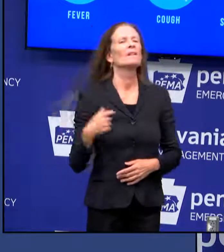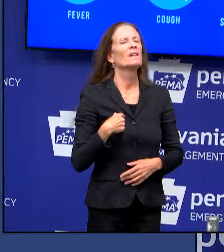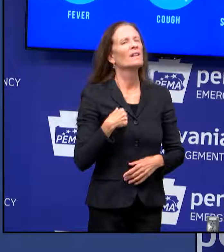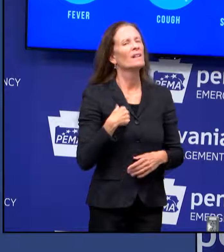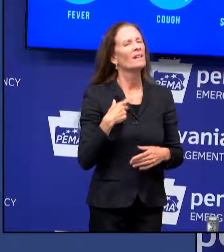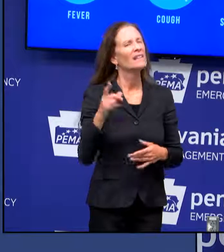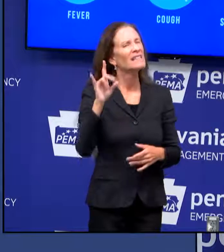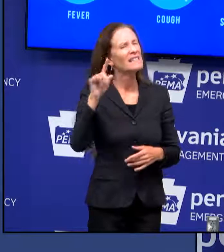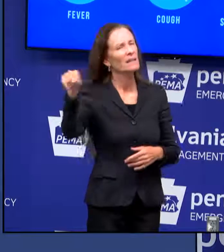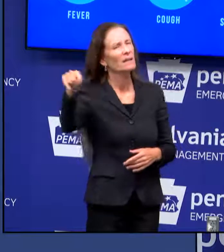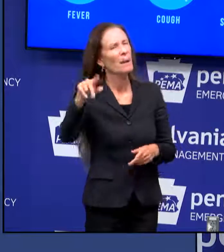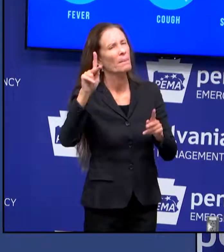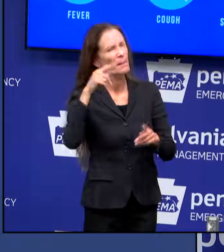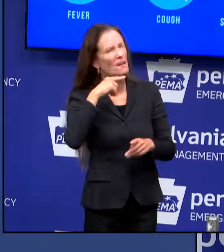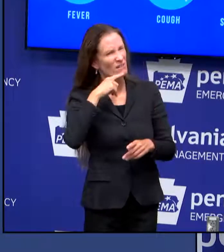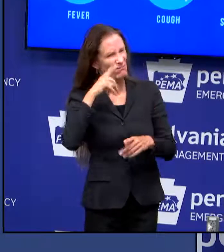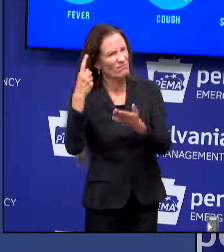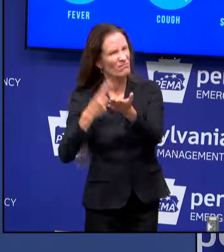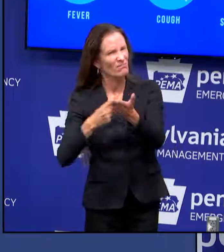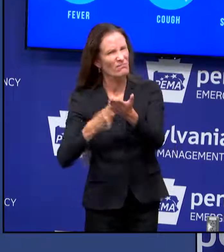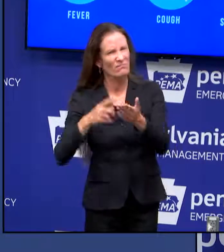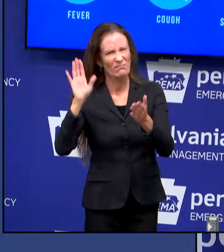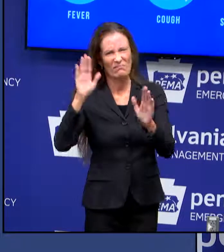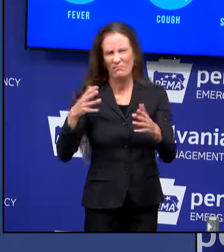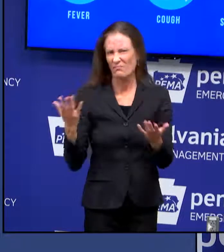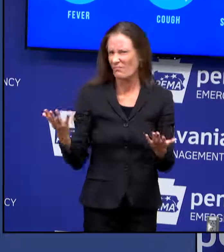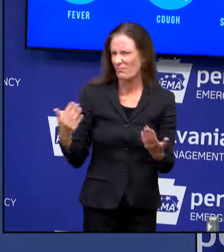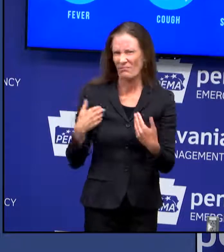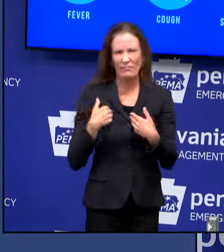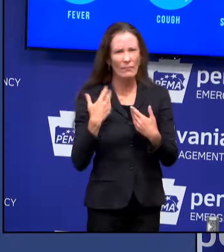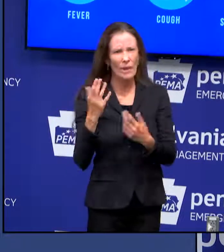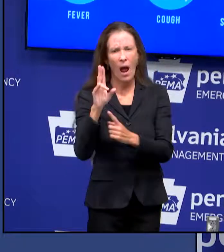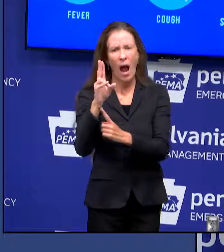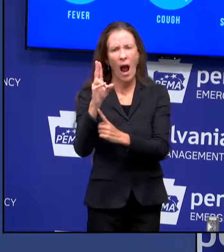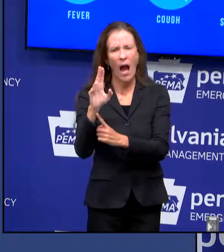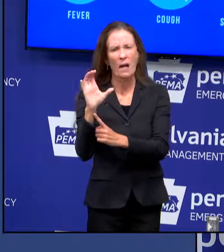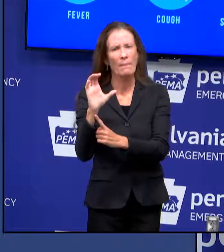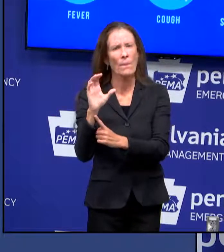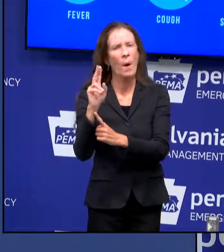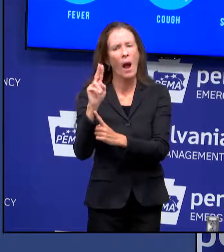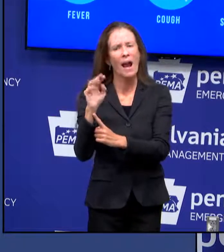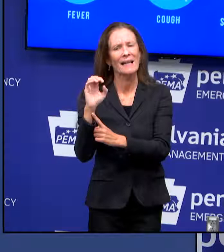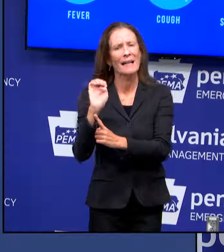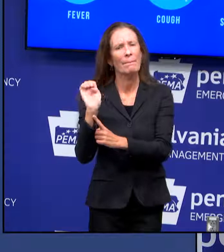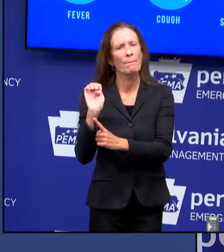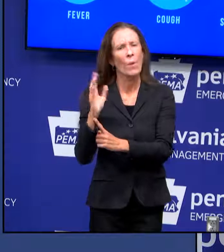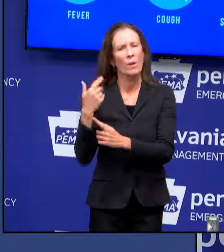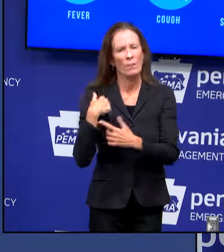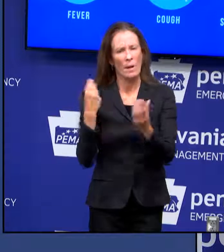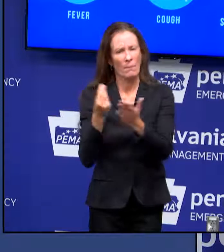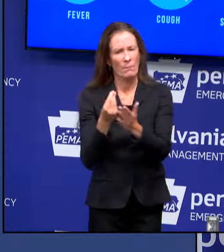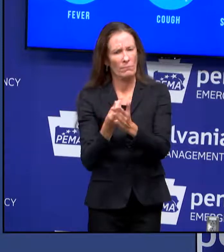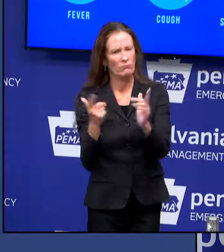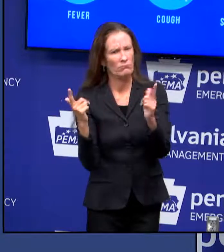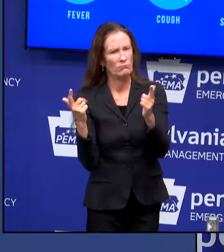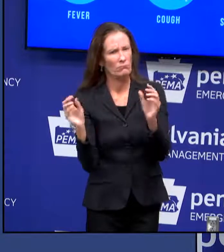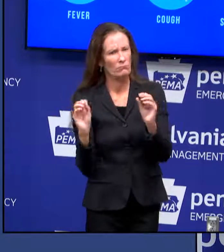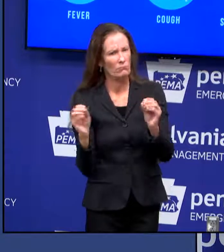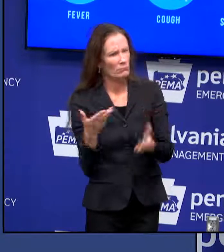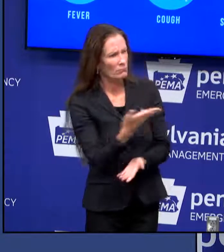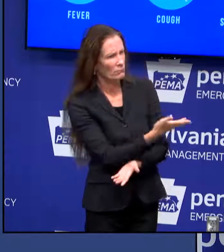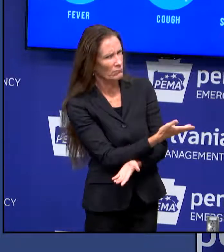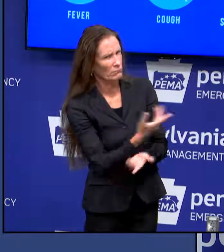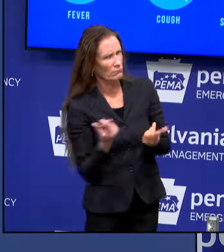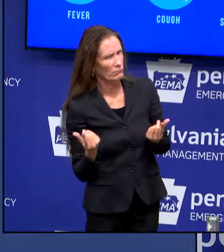pandemic. What do you say to them, and is Pennsylvania doing worse at this than other states? I think we're doing better than most other states. That's